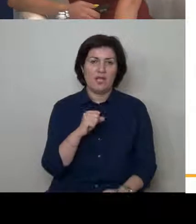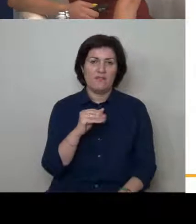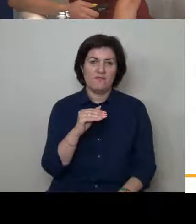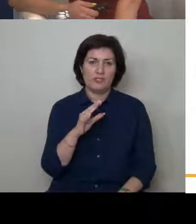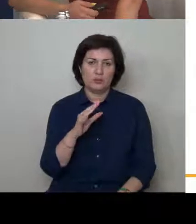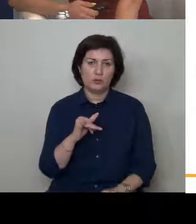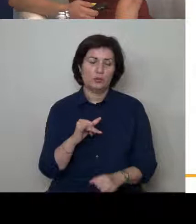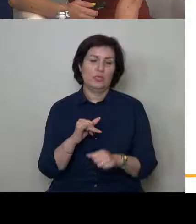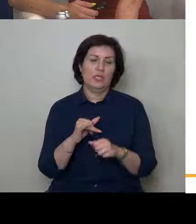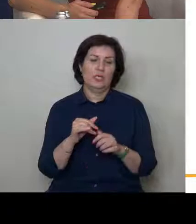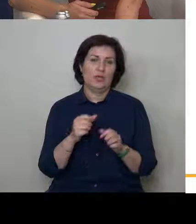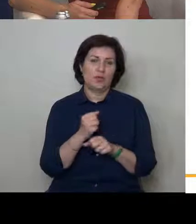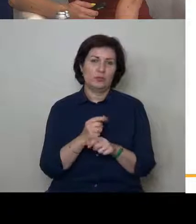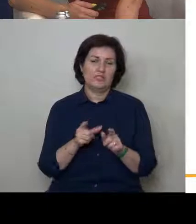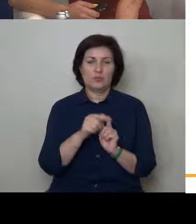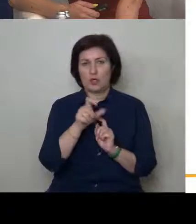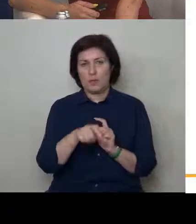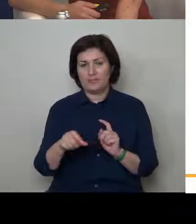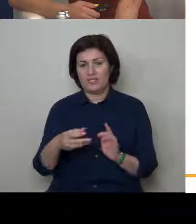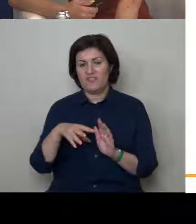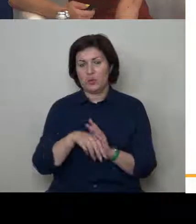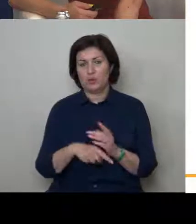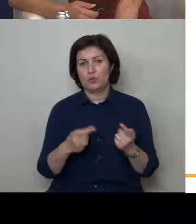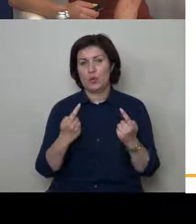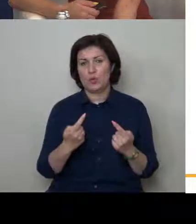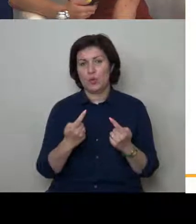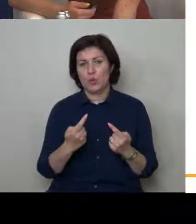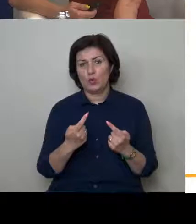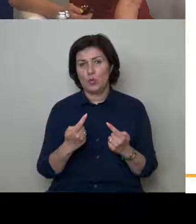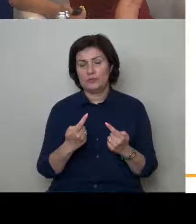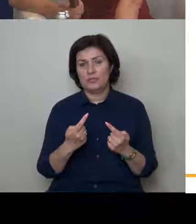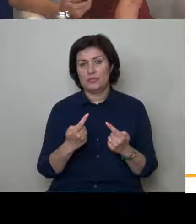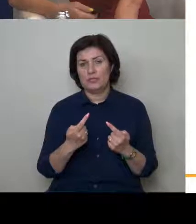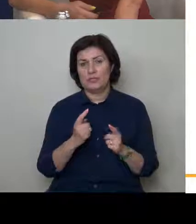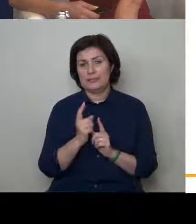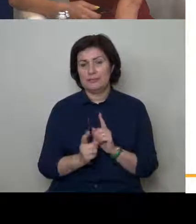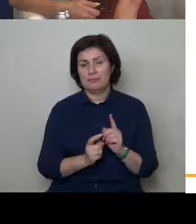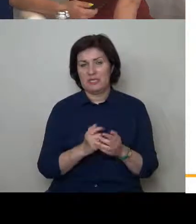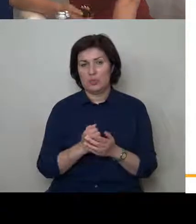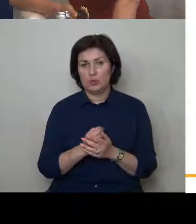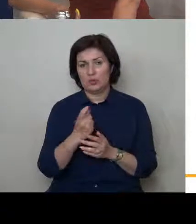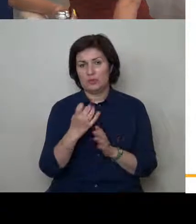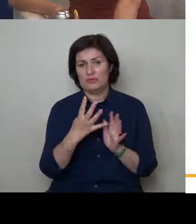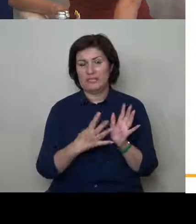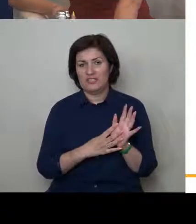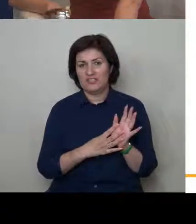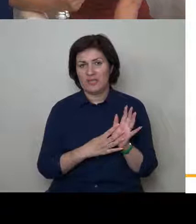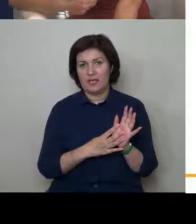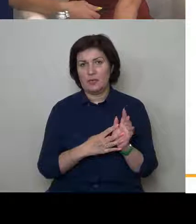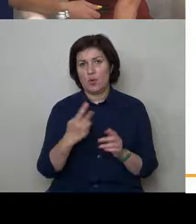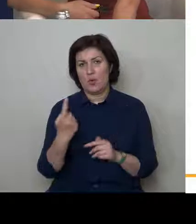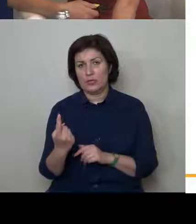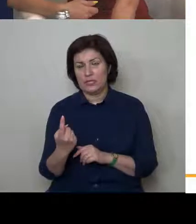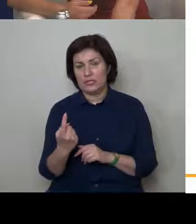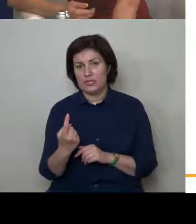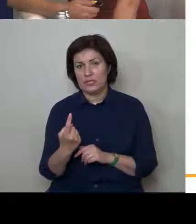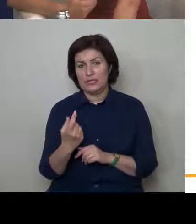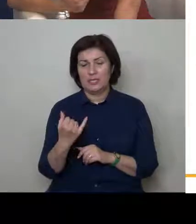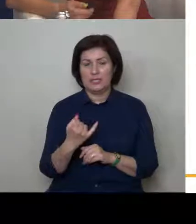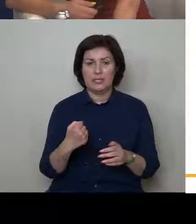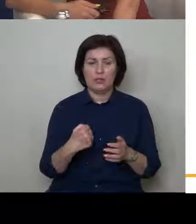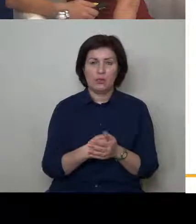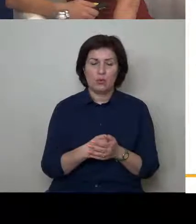IFES project that suggested to introduce such comprehensive amendments to Article